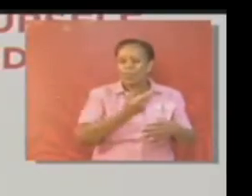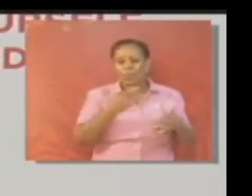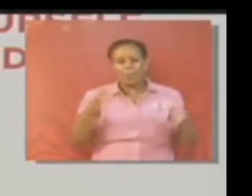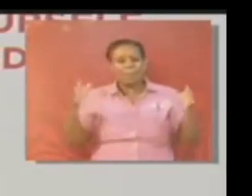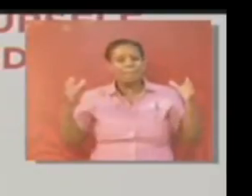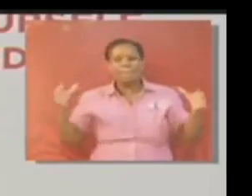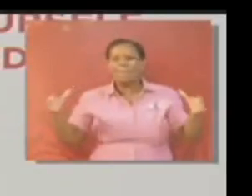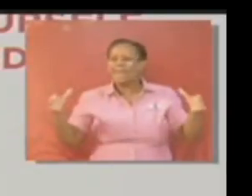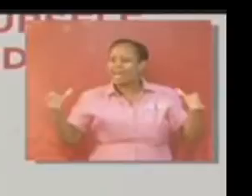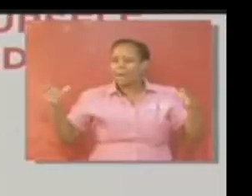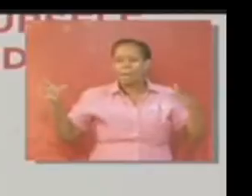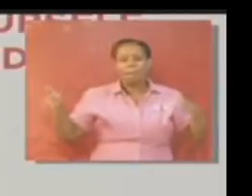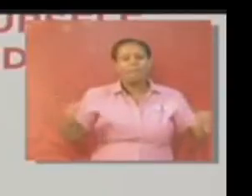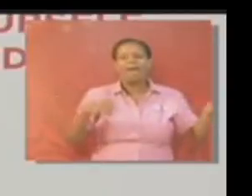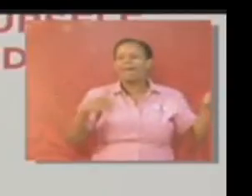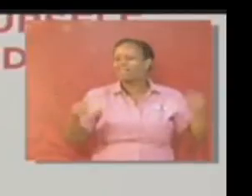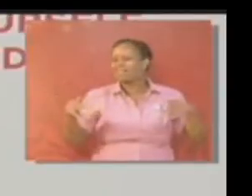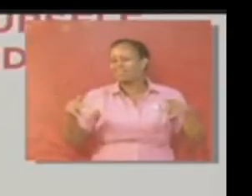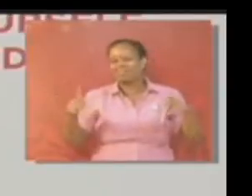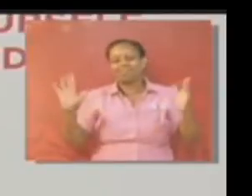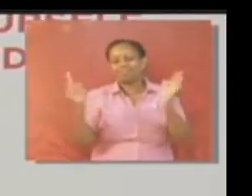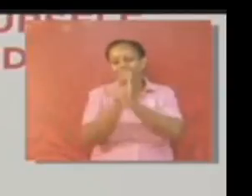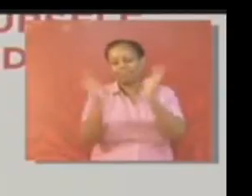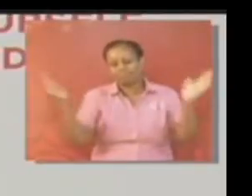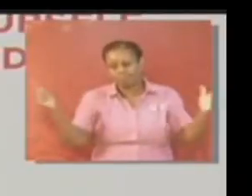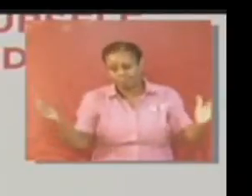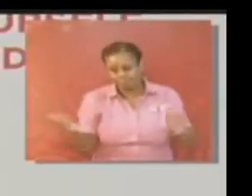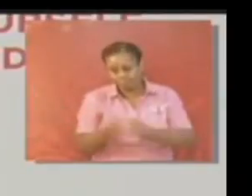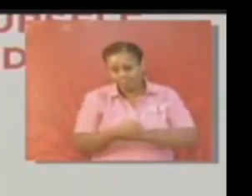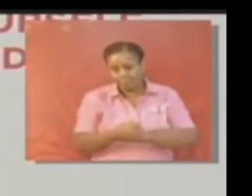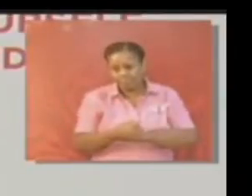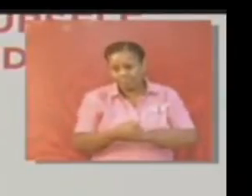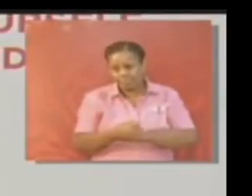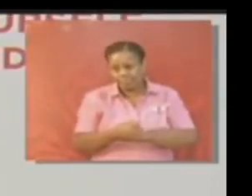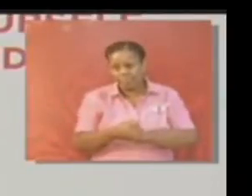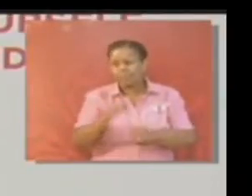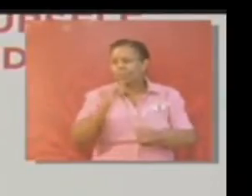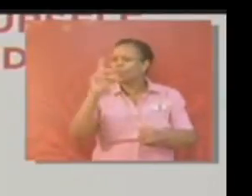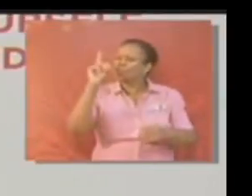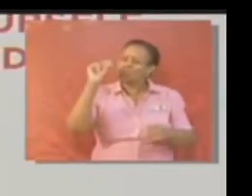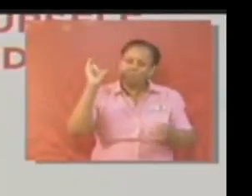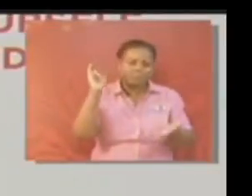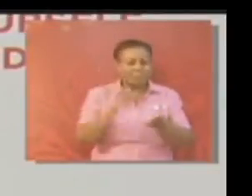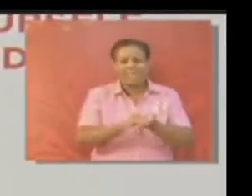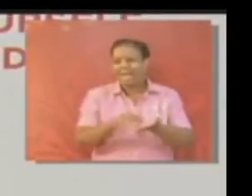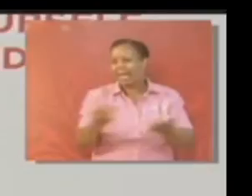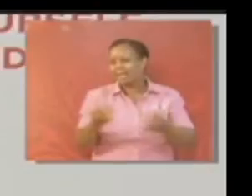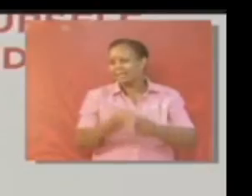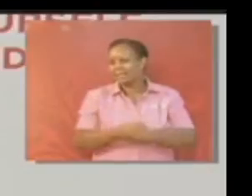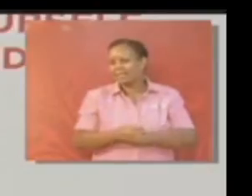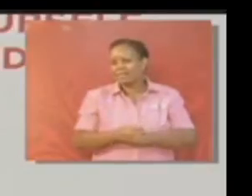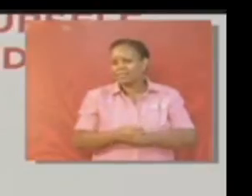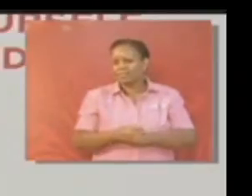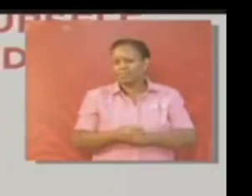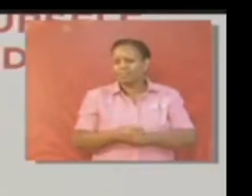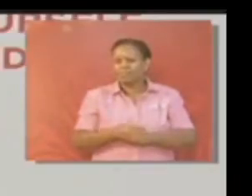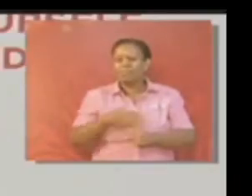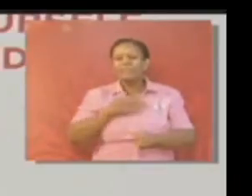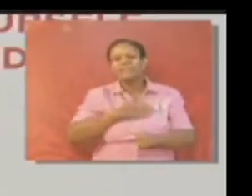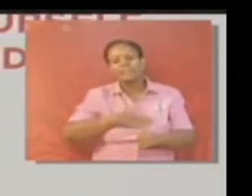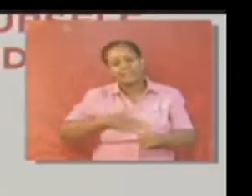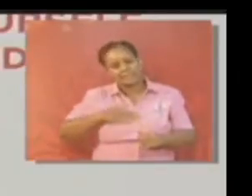our children and our elderly, please, just do the right thing. One of